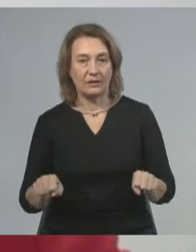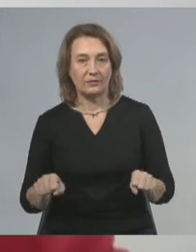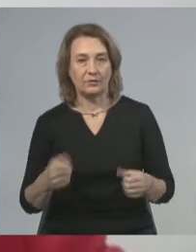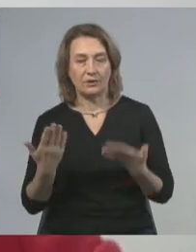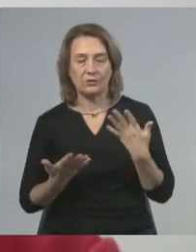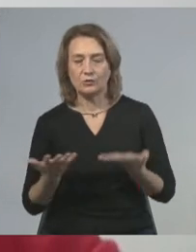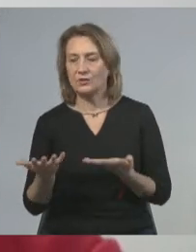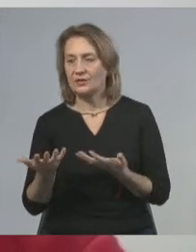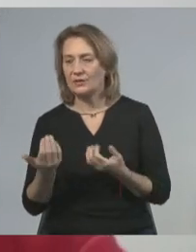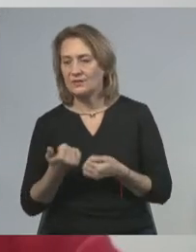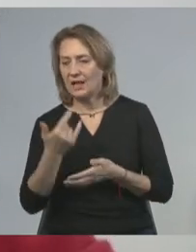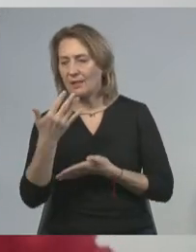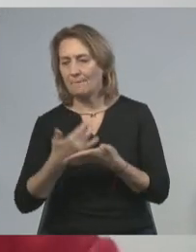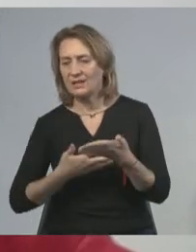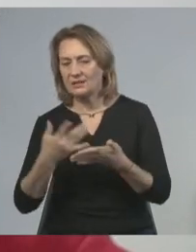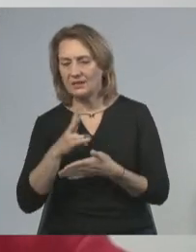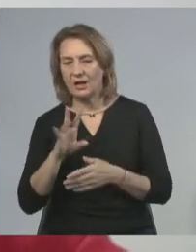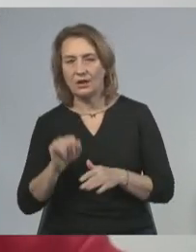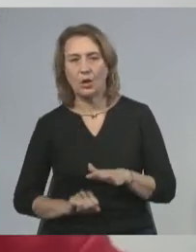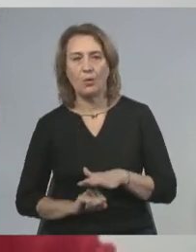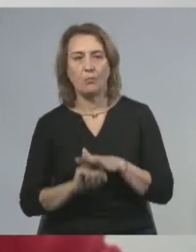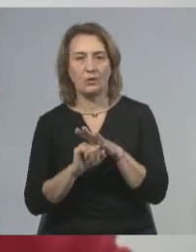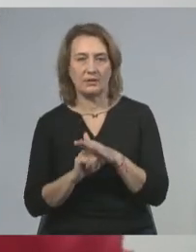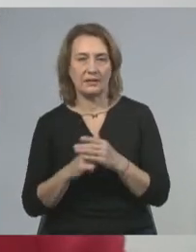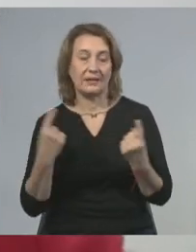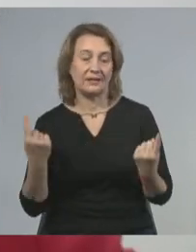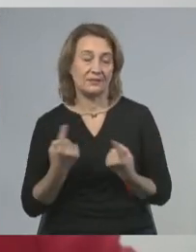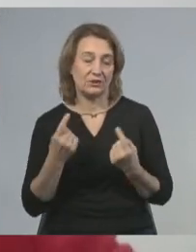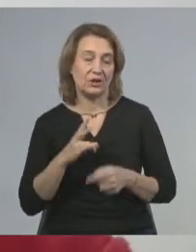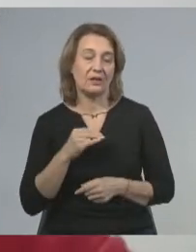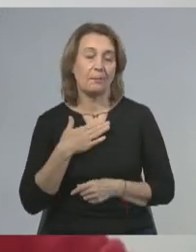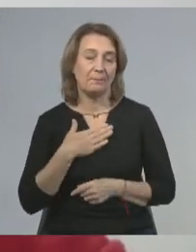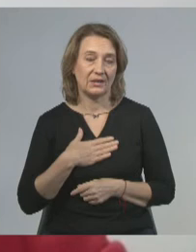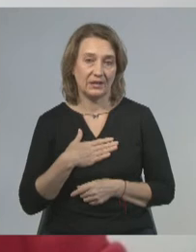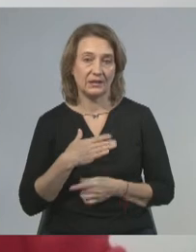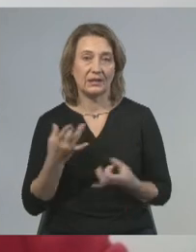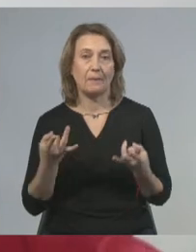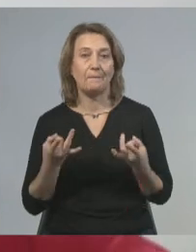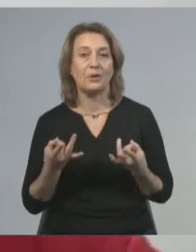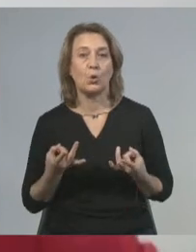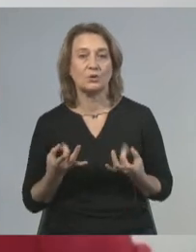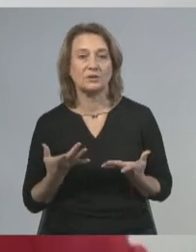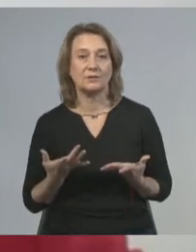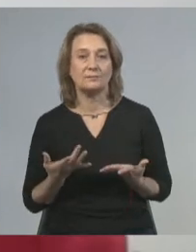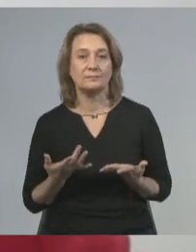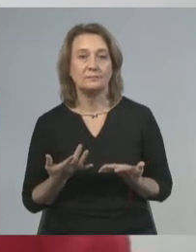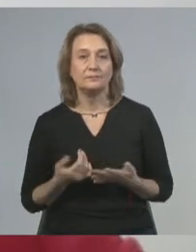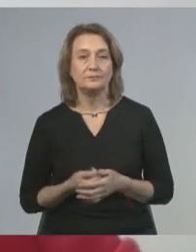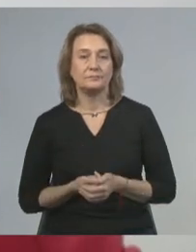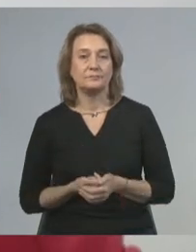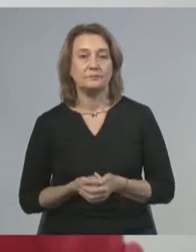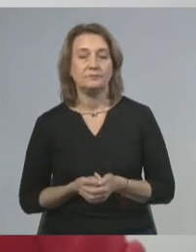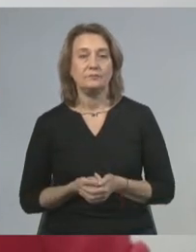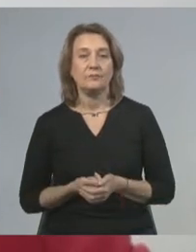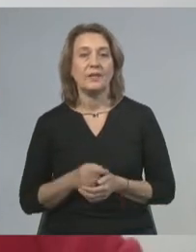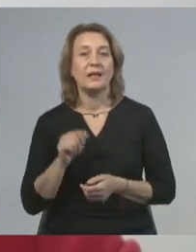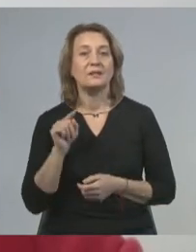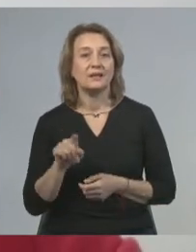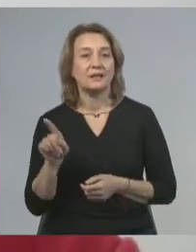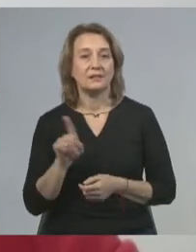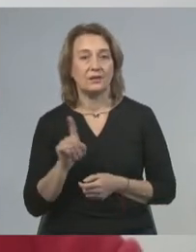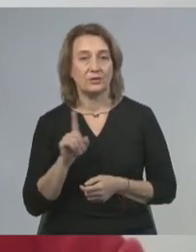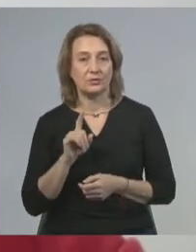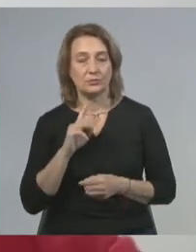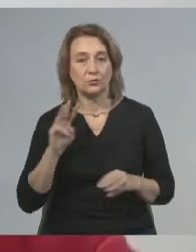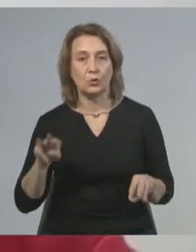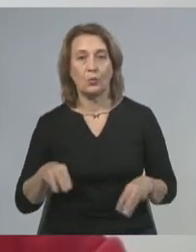to power they did contact us for explainers and for information but